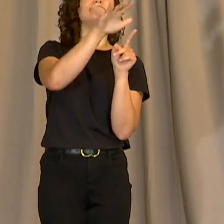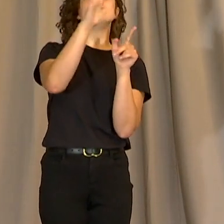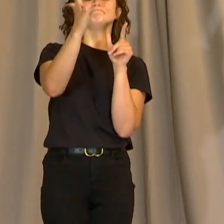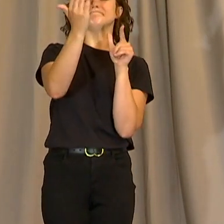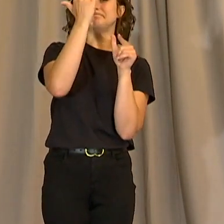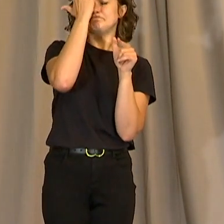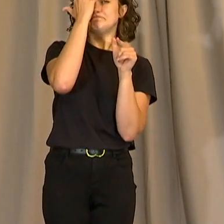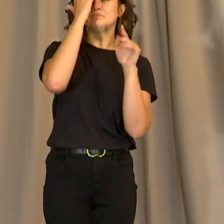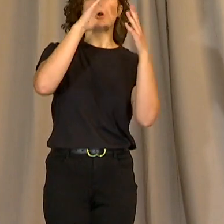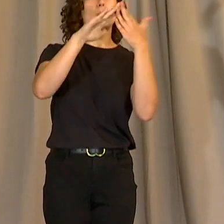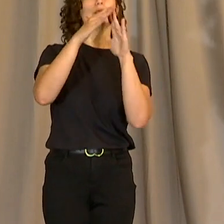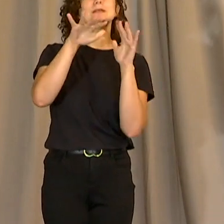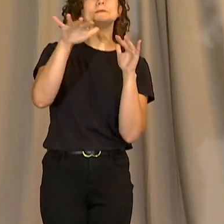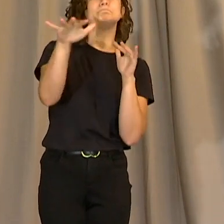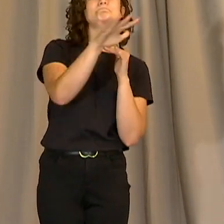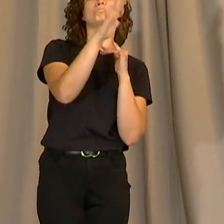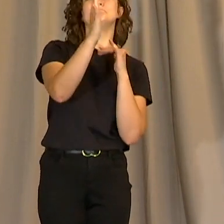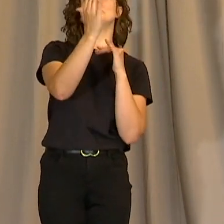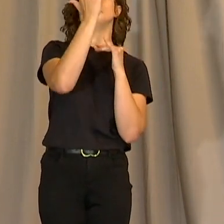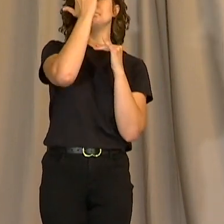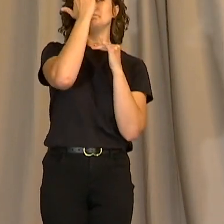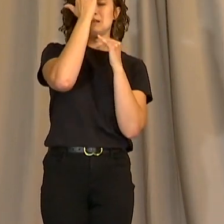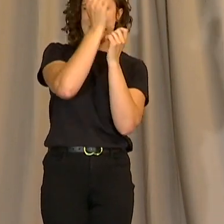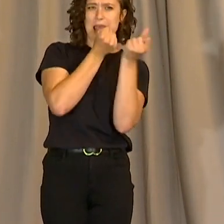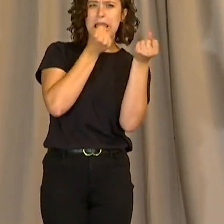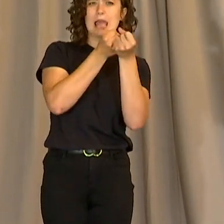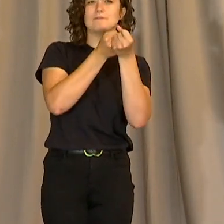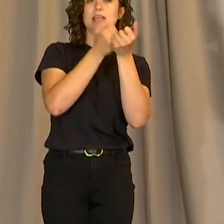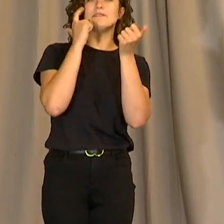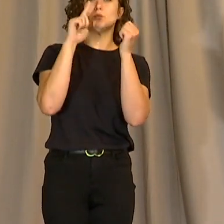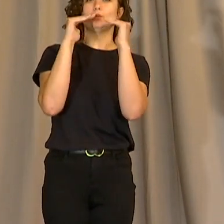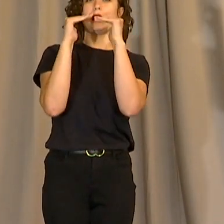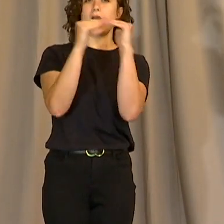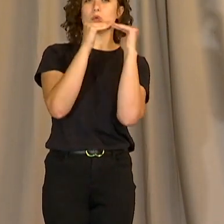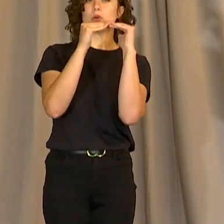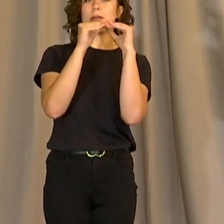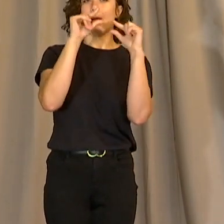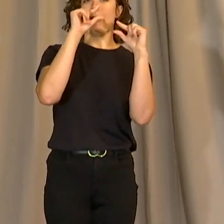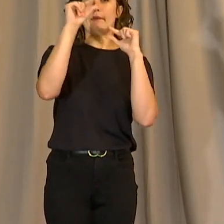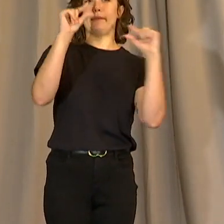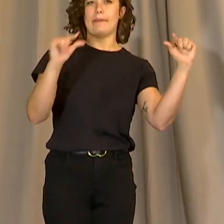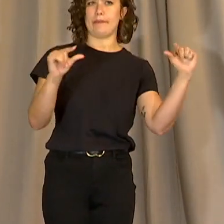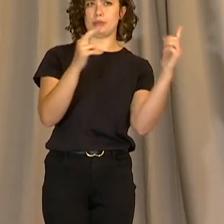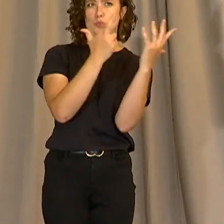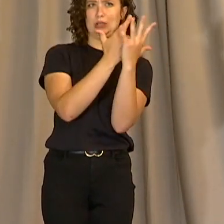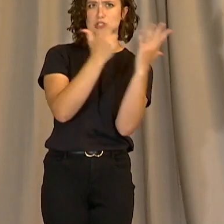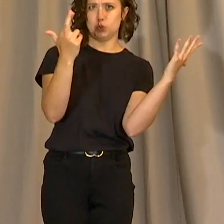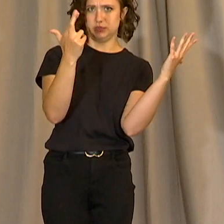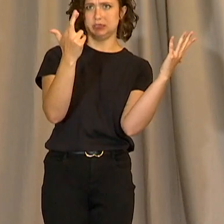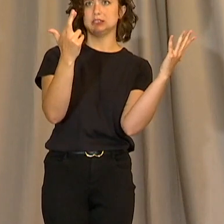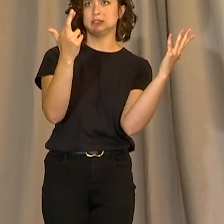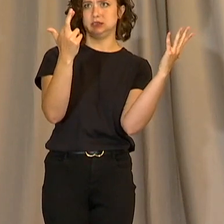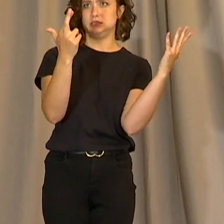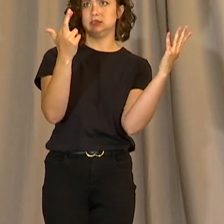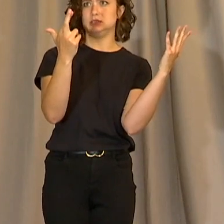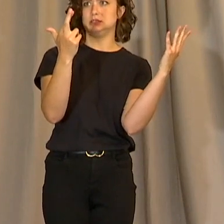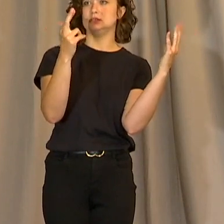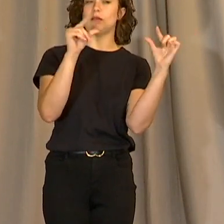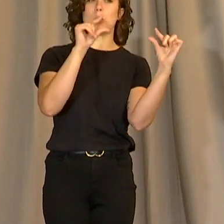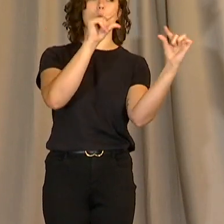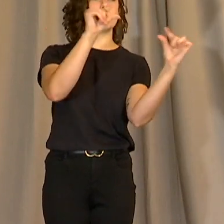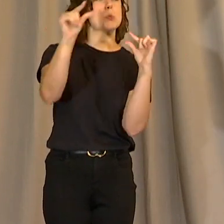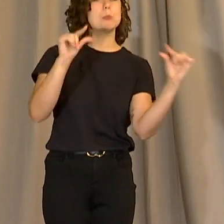advocate for equitable distribution of those resources to the communities that were